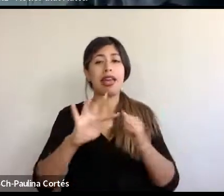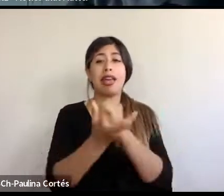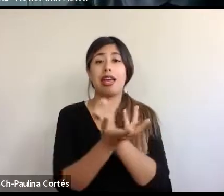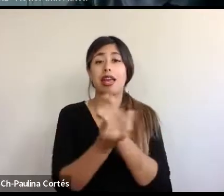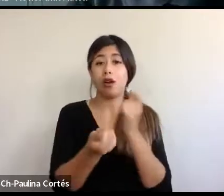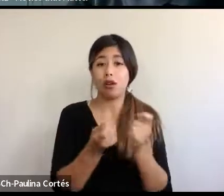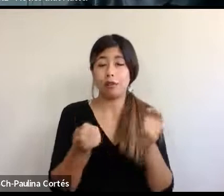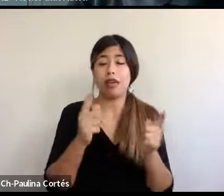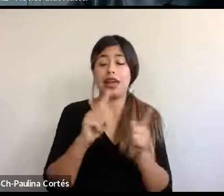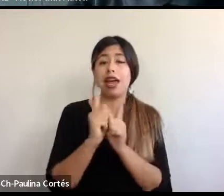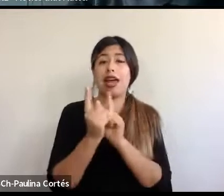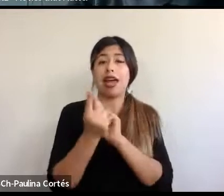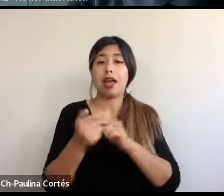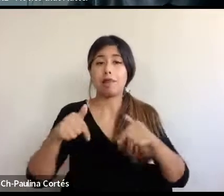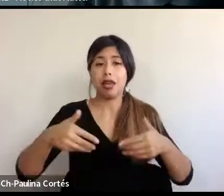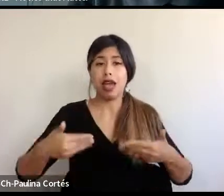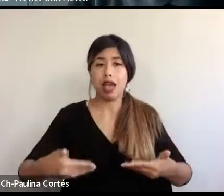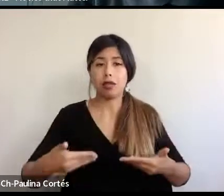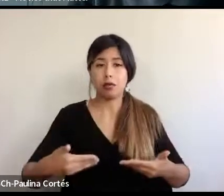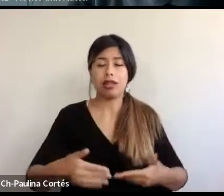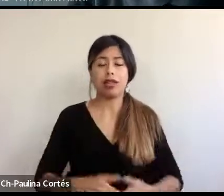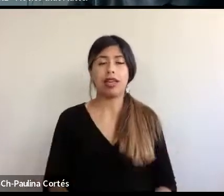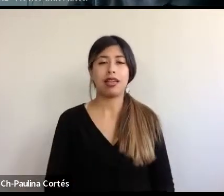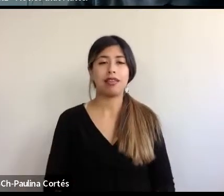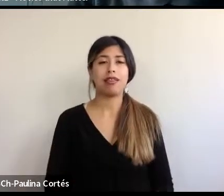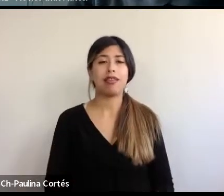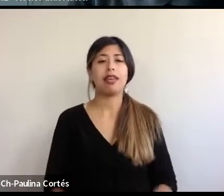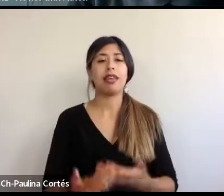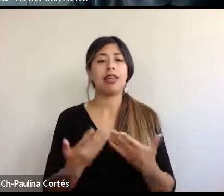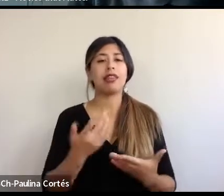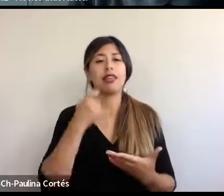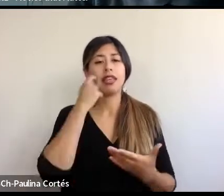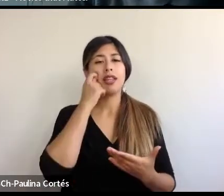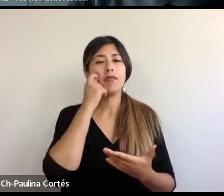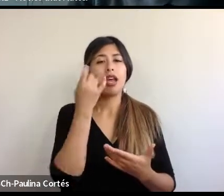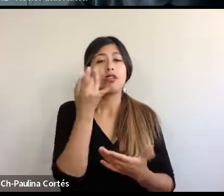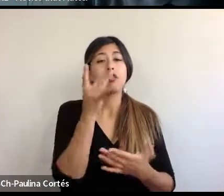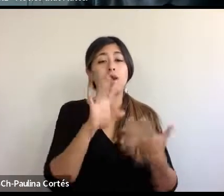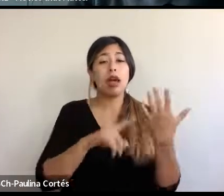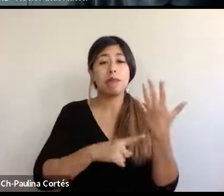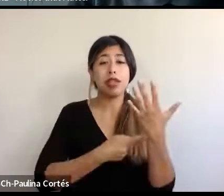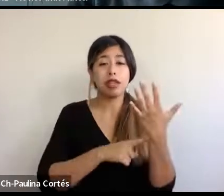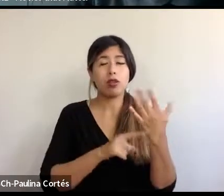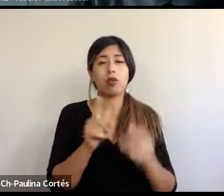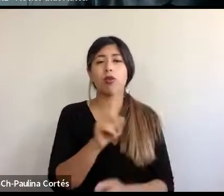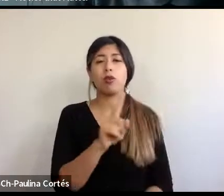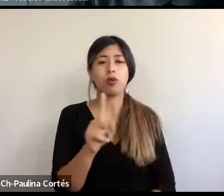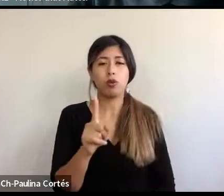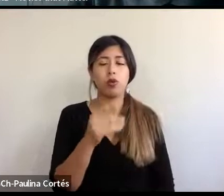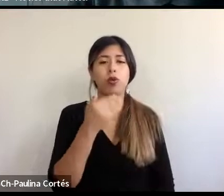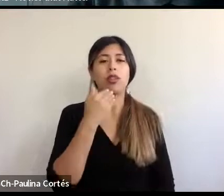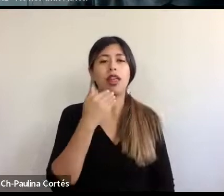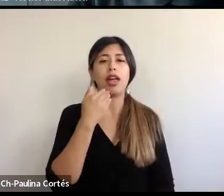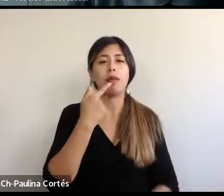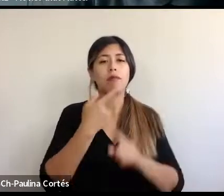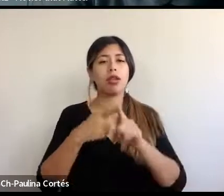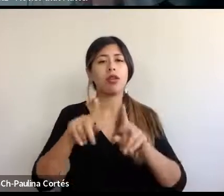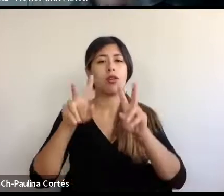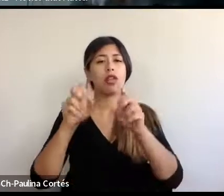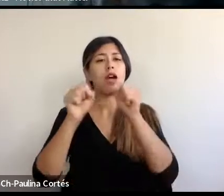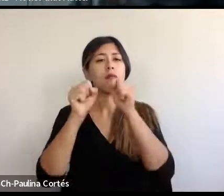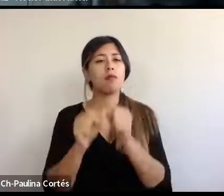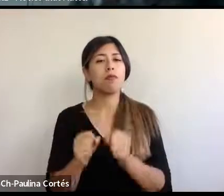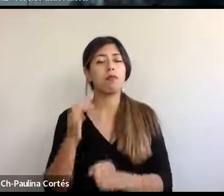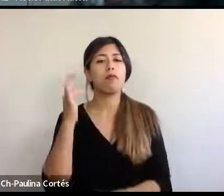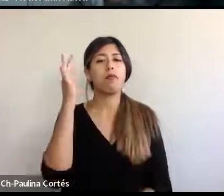it won't be not just about technology, but in the future possibilities in general. So these are our thematic